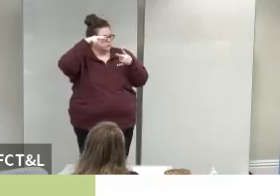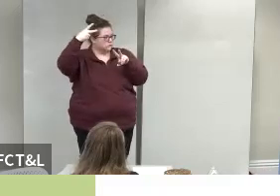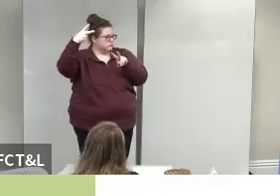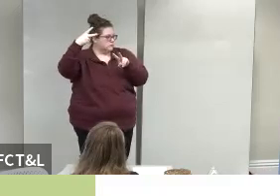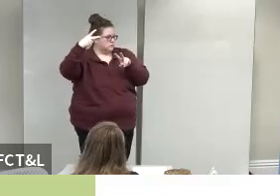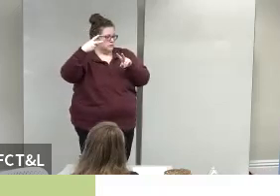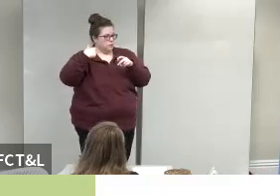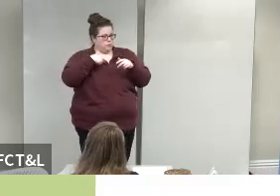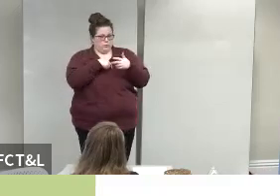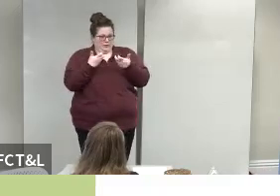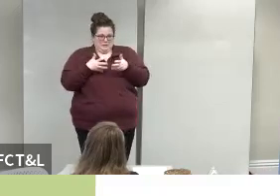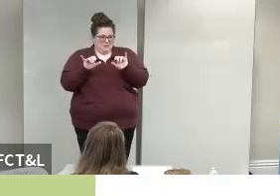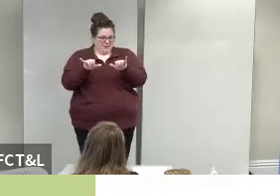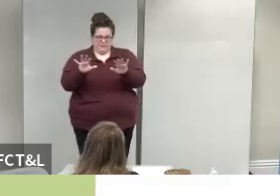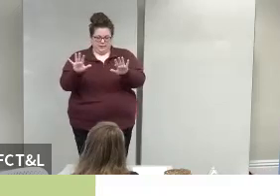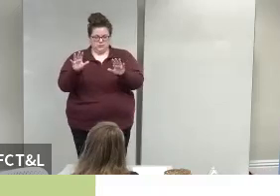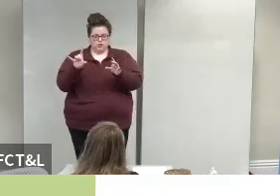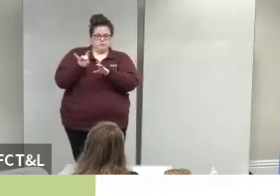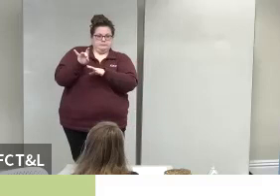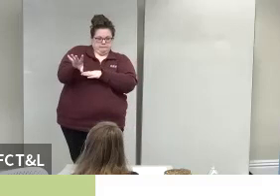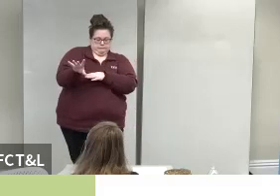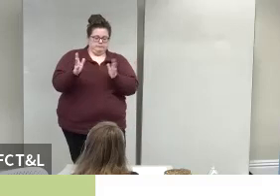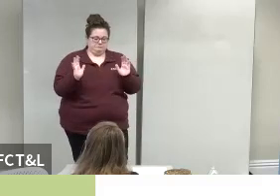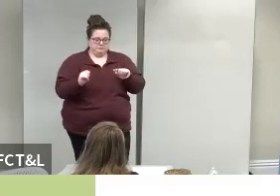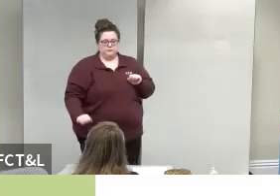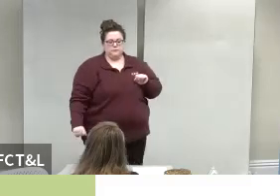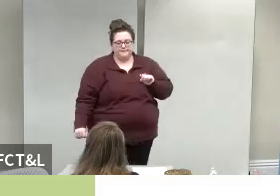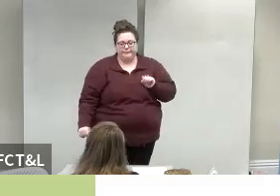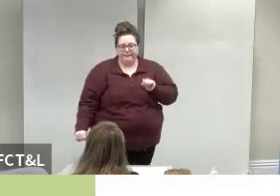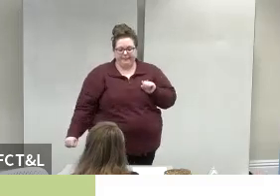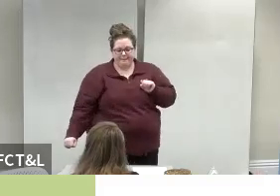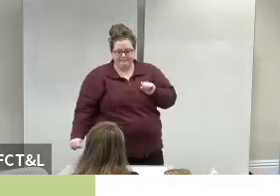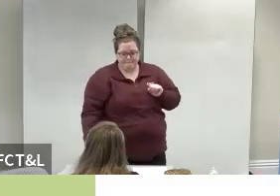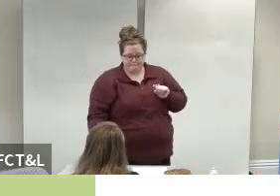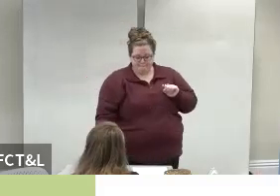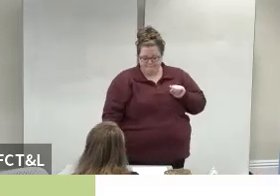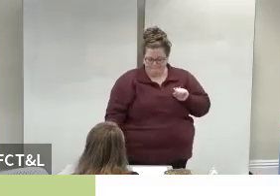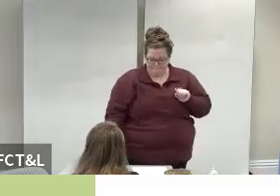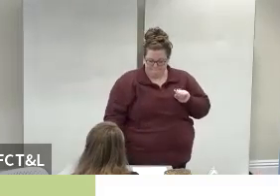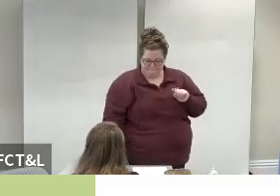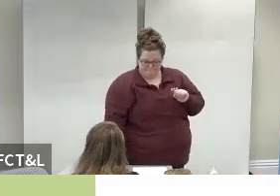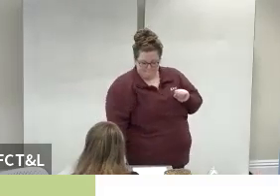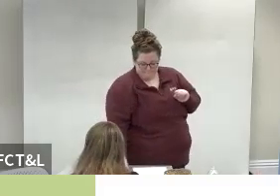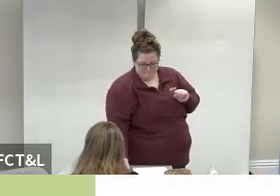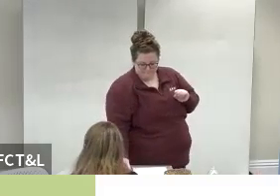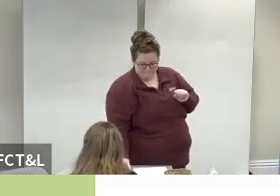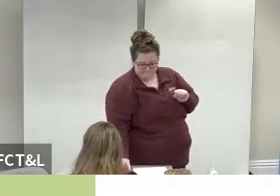the full conversation. Oftentimes things are misunderstood and you don't want that to happen. So I just want to point that out.